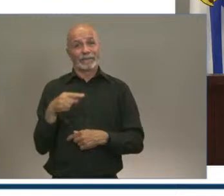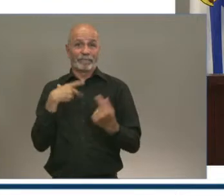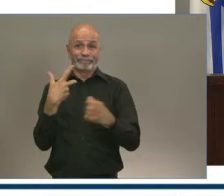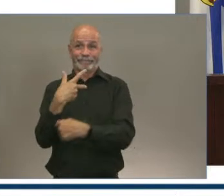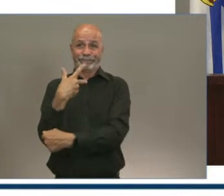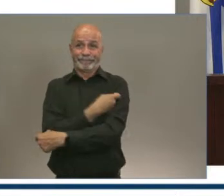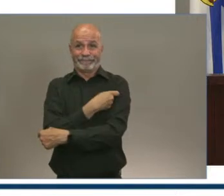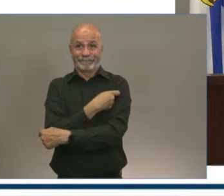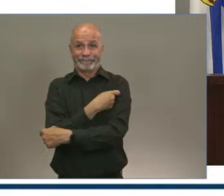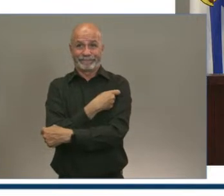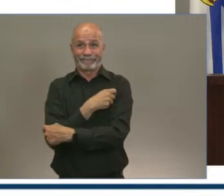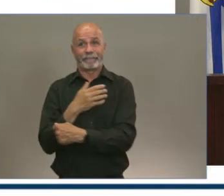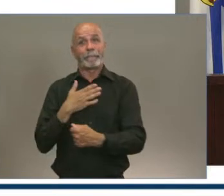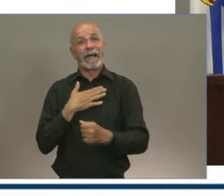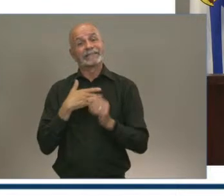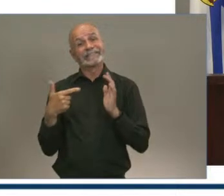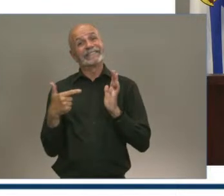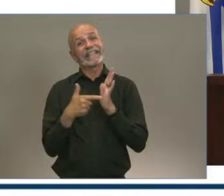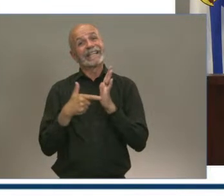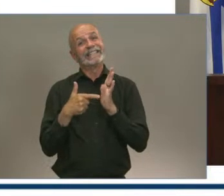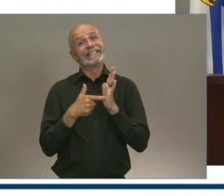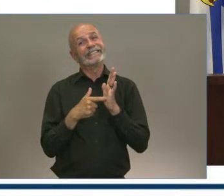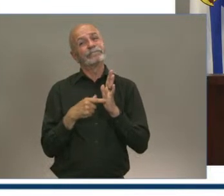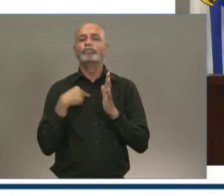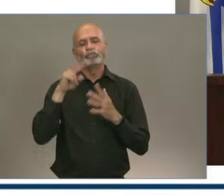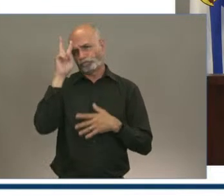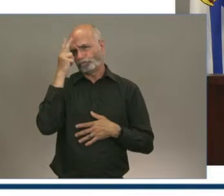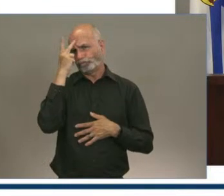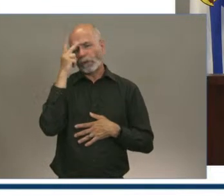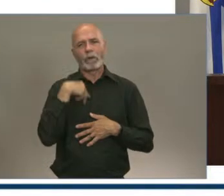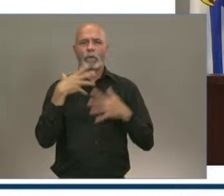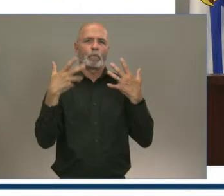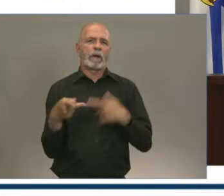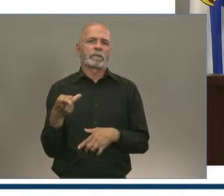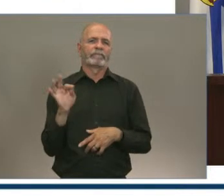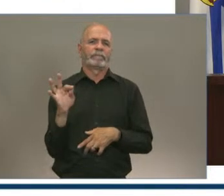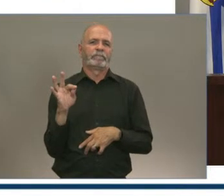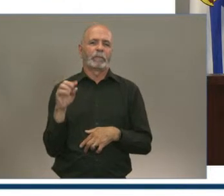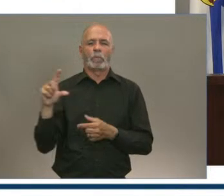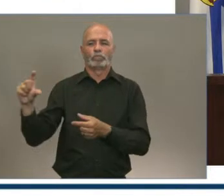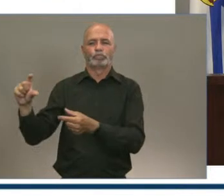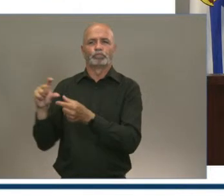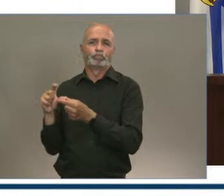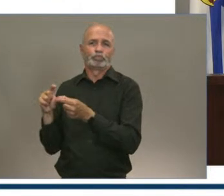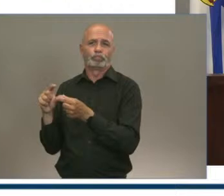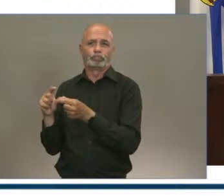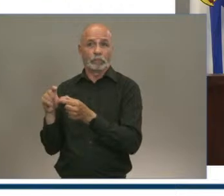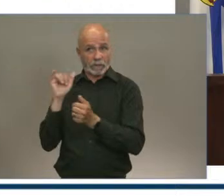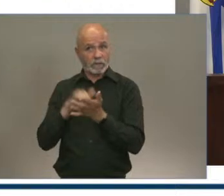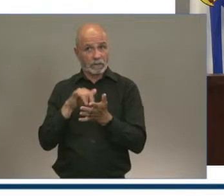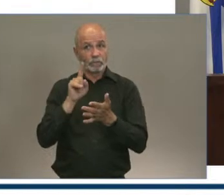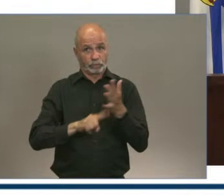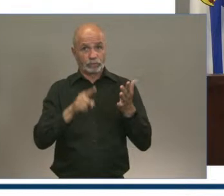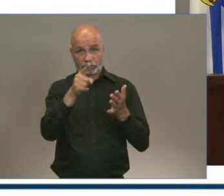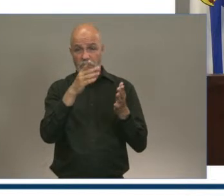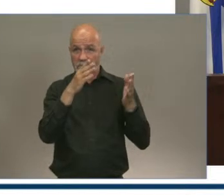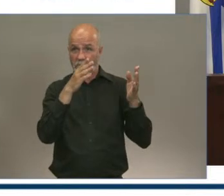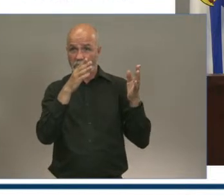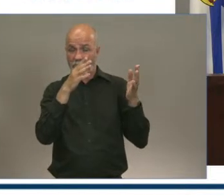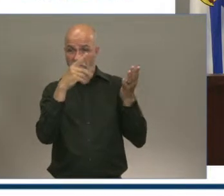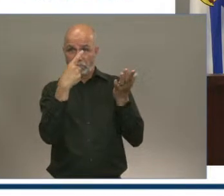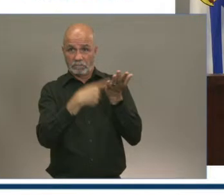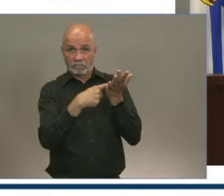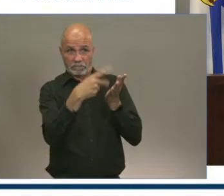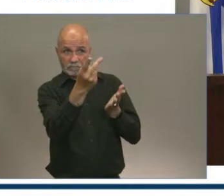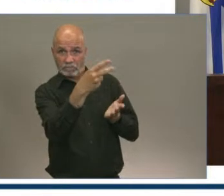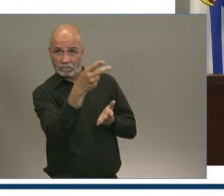the second. Will Pfizer be considered 2 doses for protection of the Delta variant,